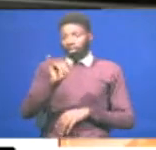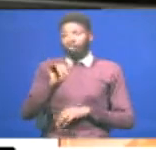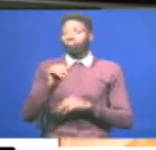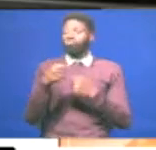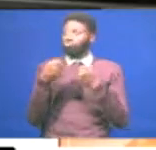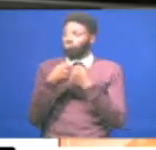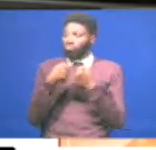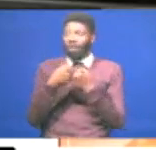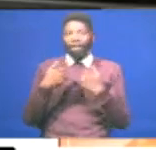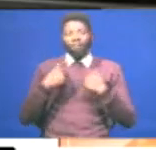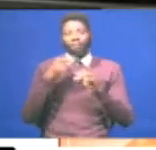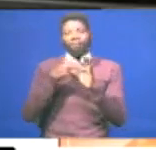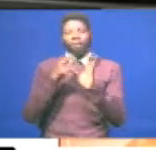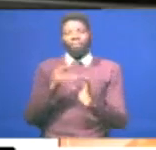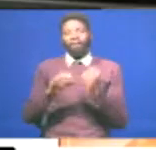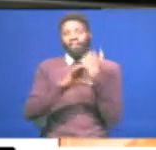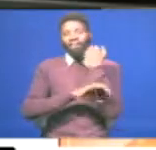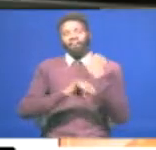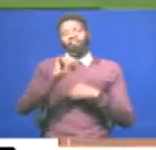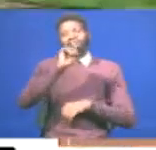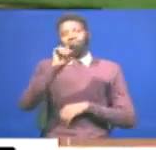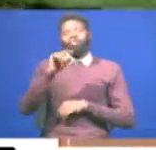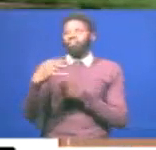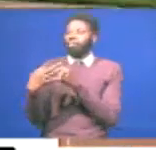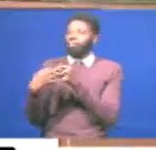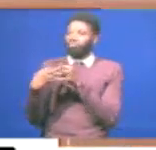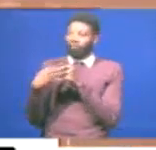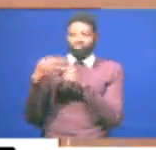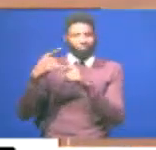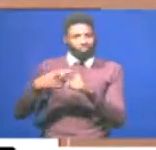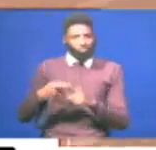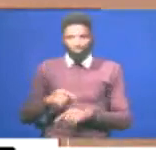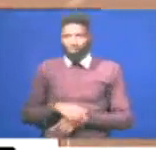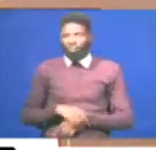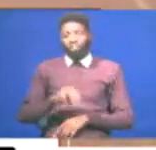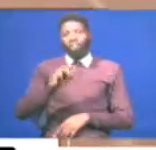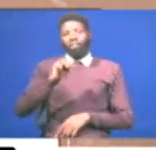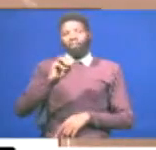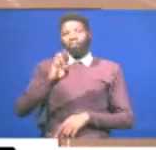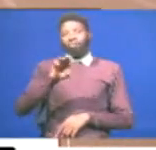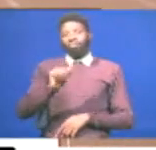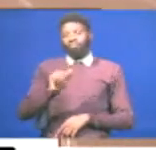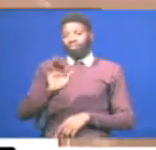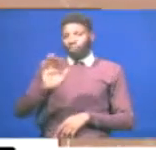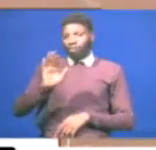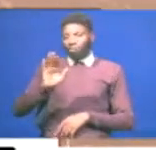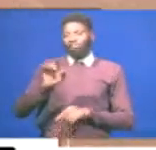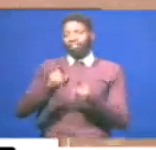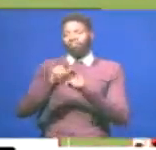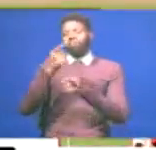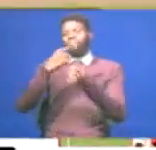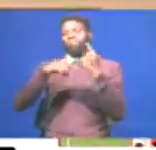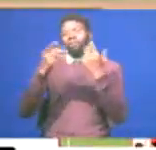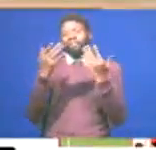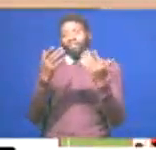from 8 countries in total. Mary Mora increased medal tally for the National Police Service team after winning the